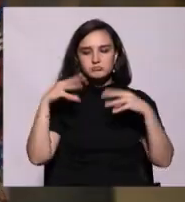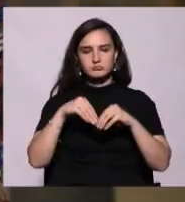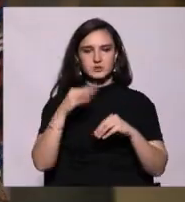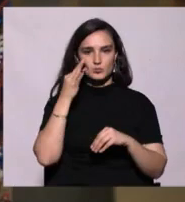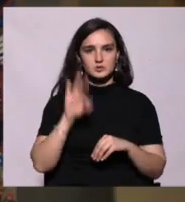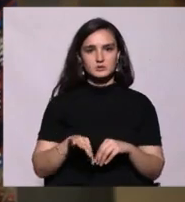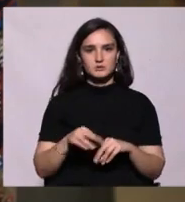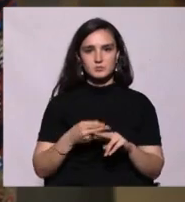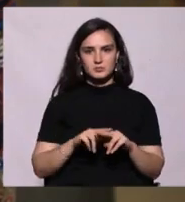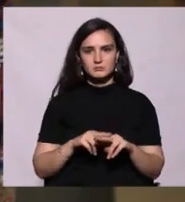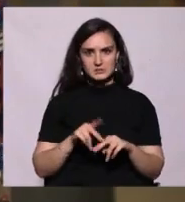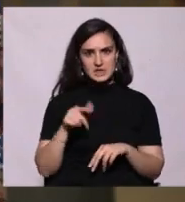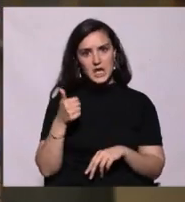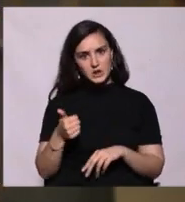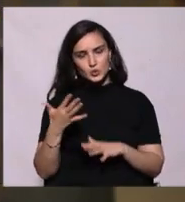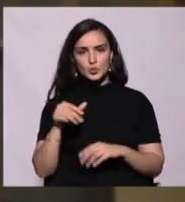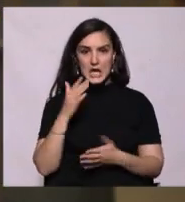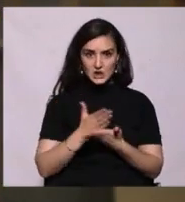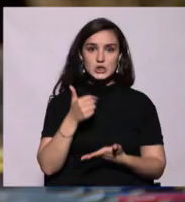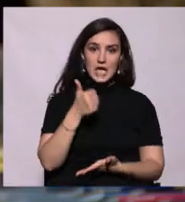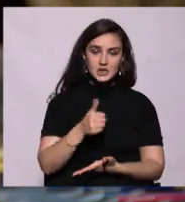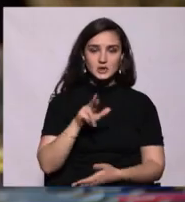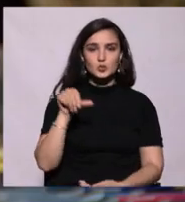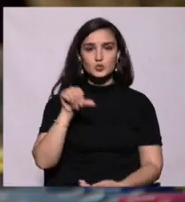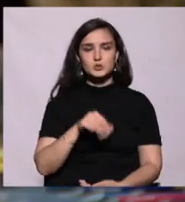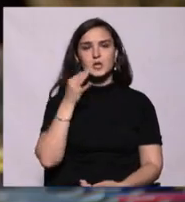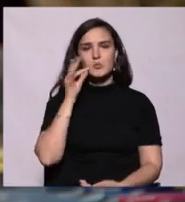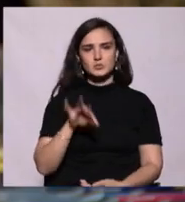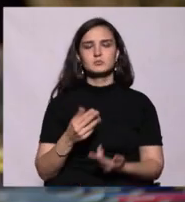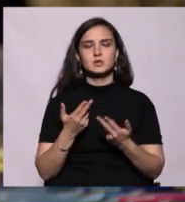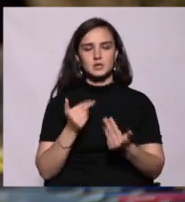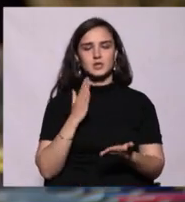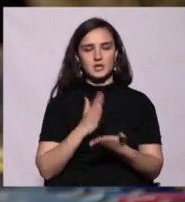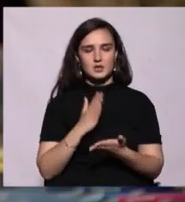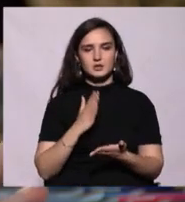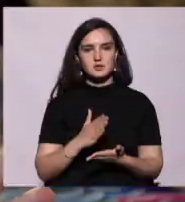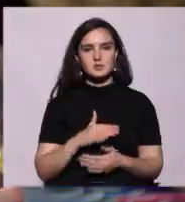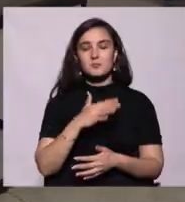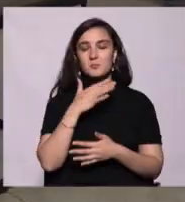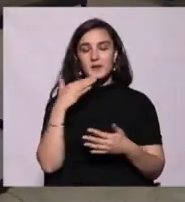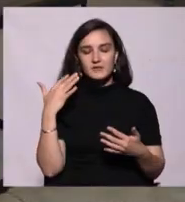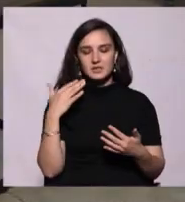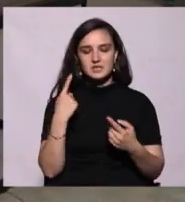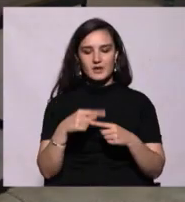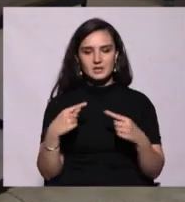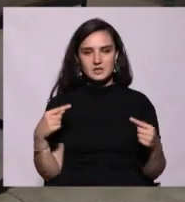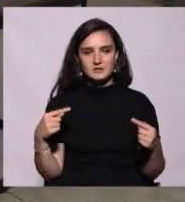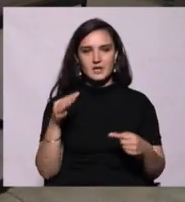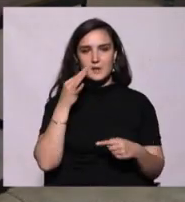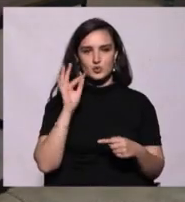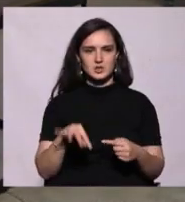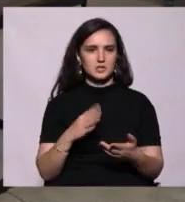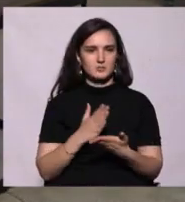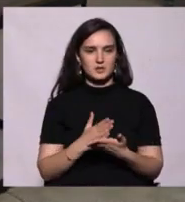are there good and bad experiences? Yes, Miss Sophie, there are a lot of levels of